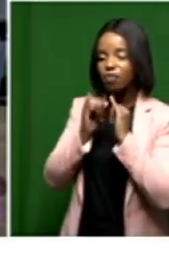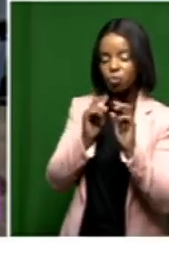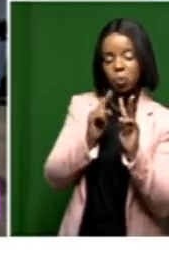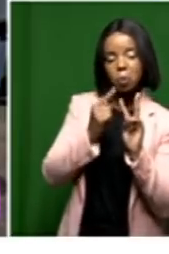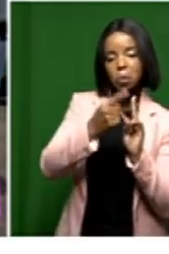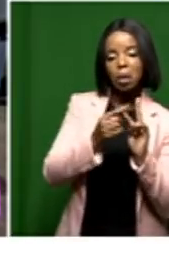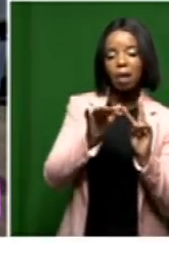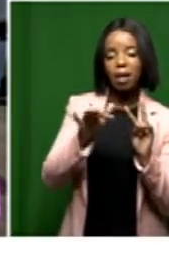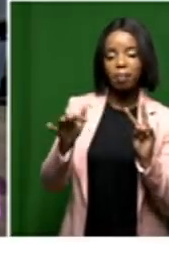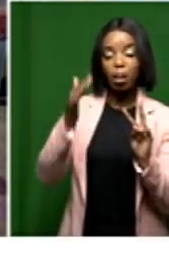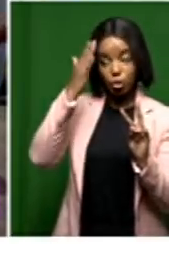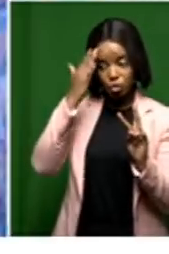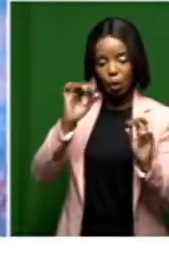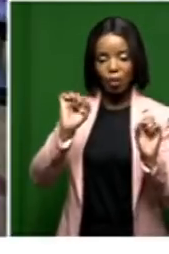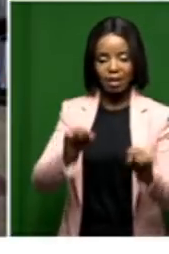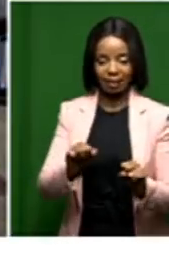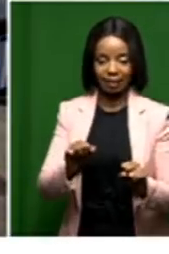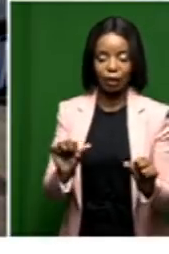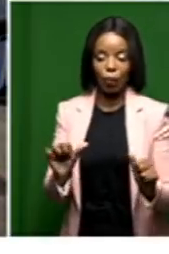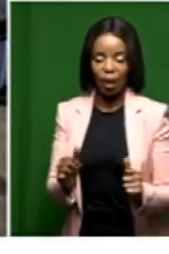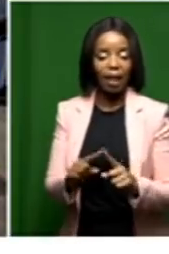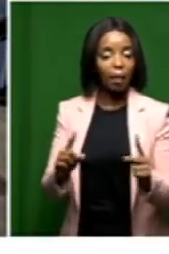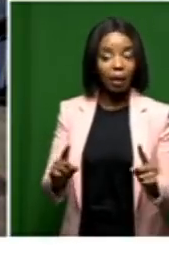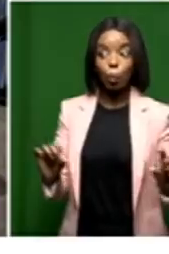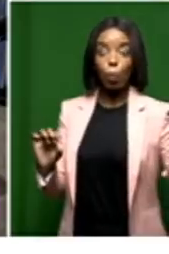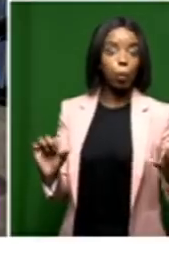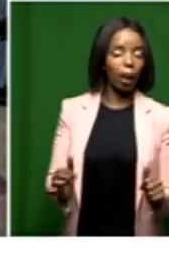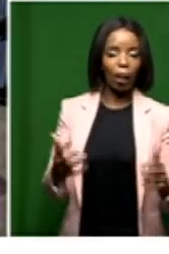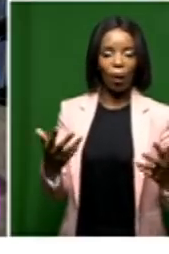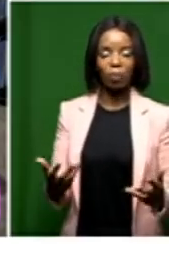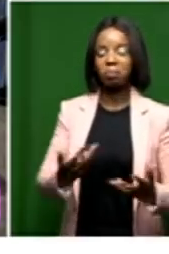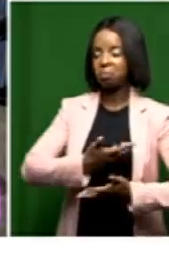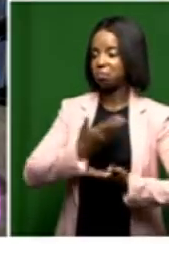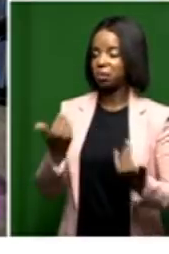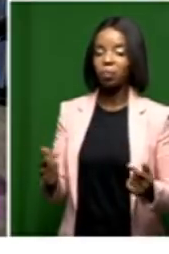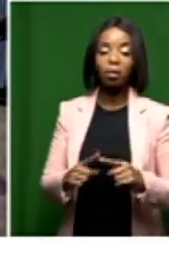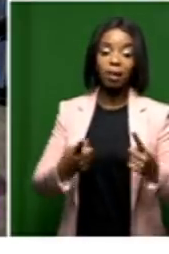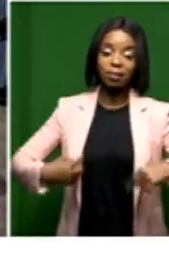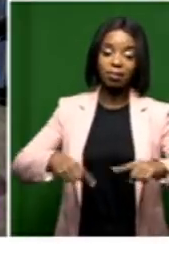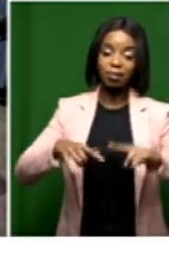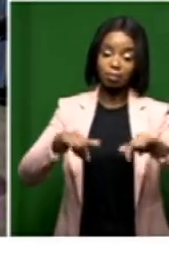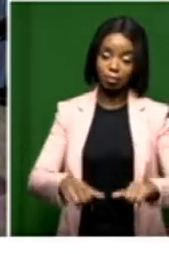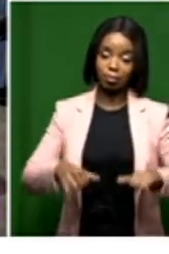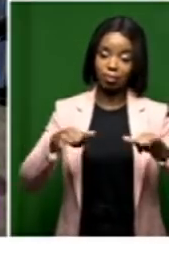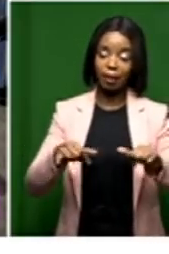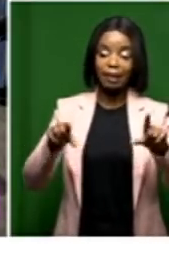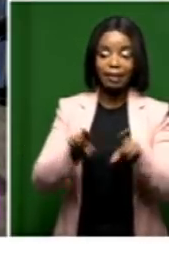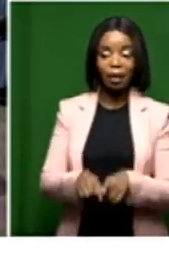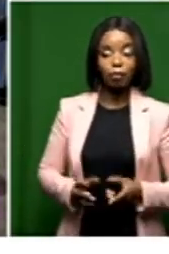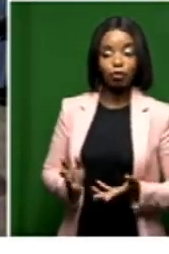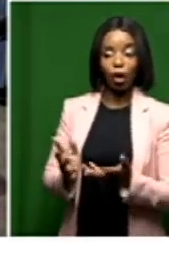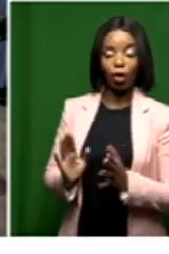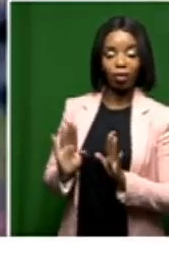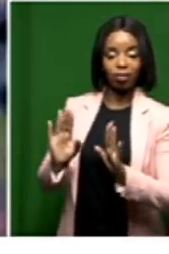well, but you're not sure just how well you did. So we are waiting in as much suspense as they are to hear